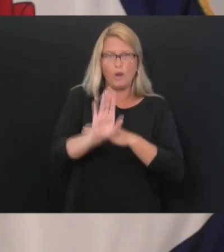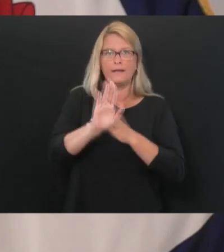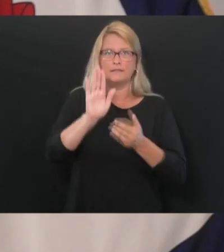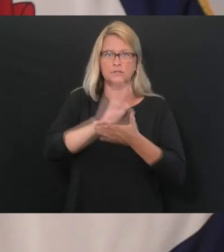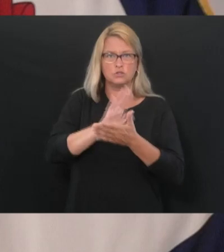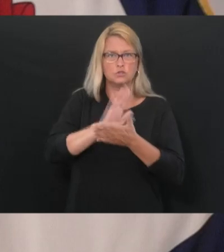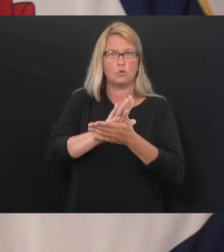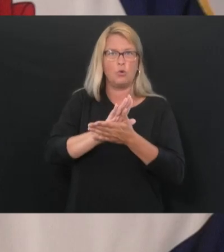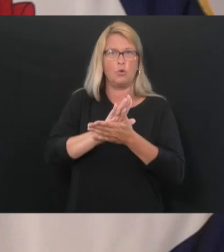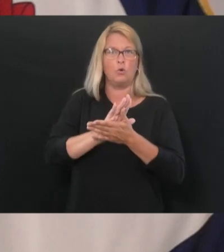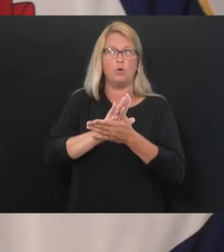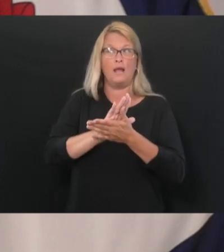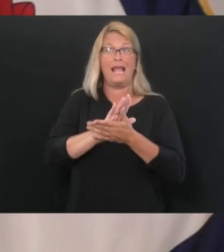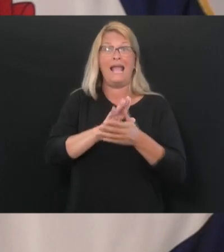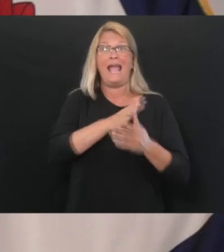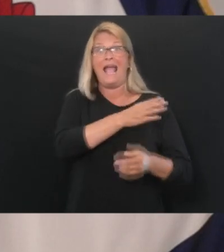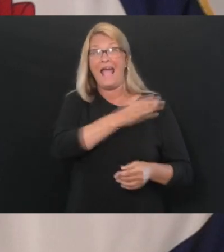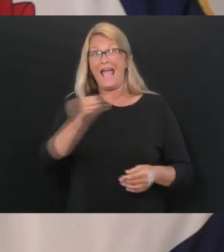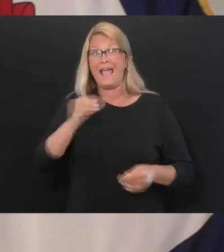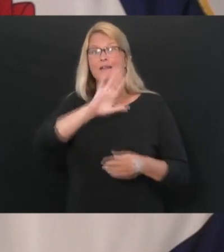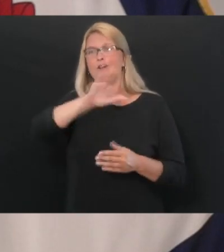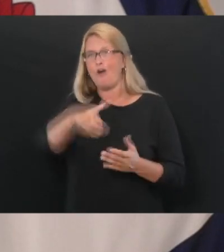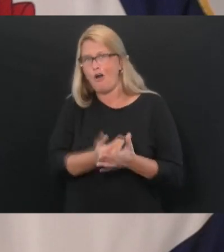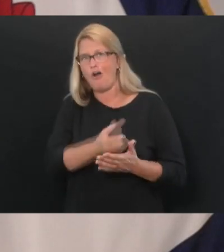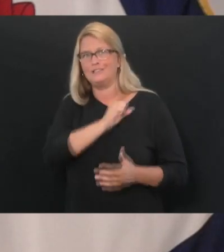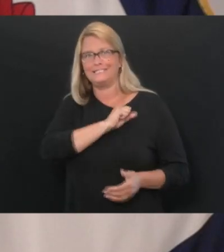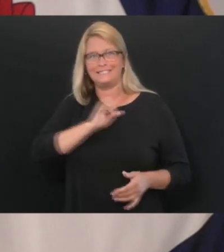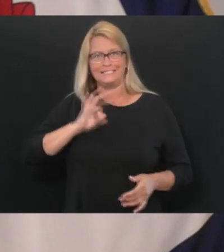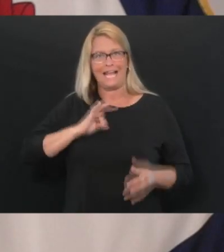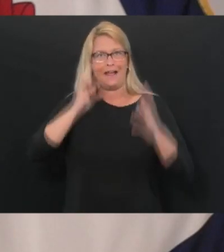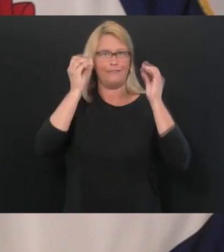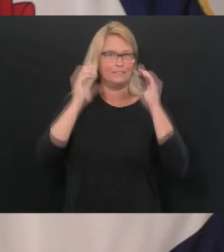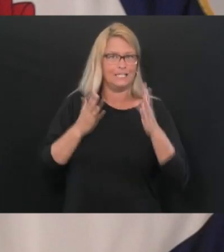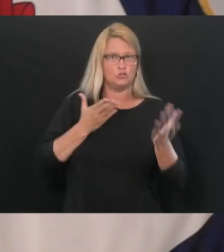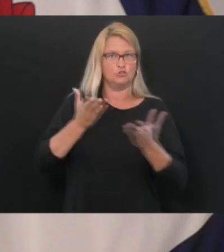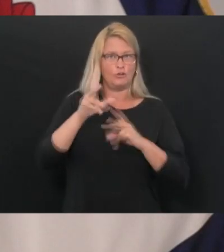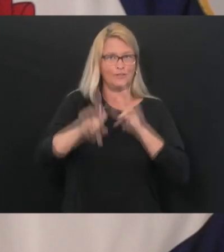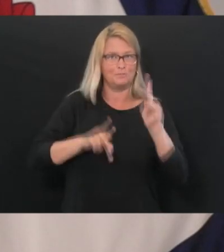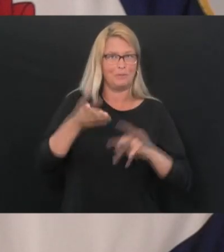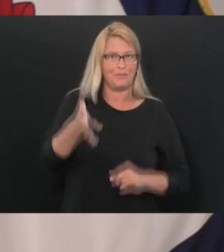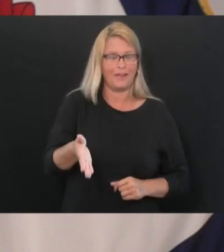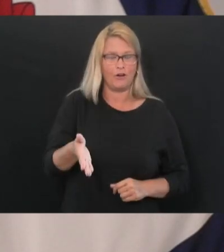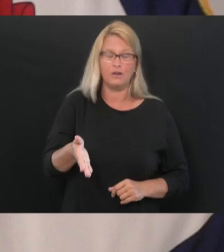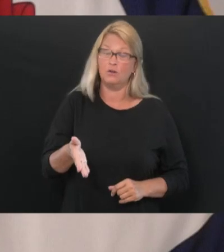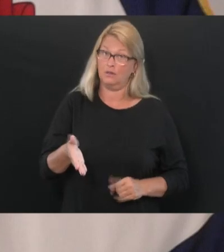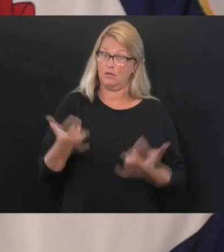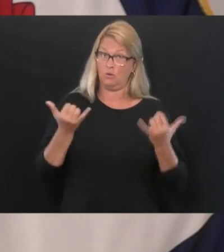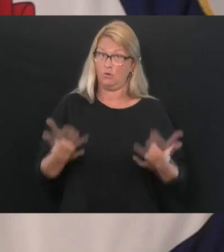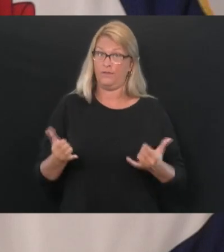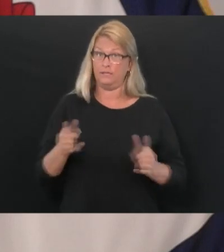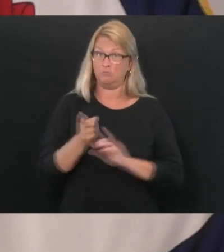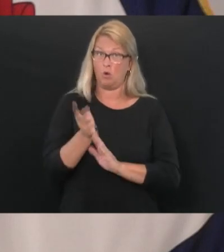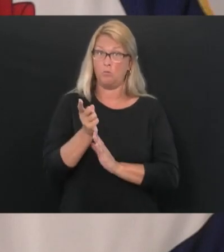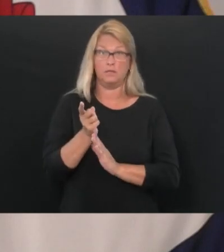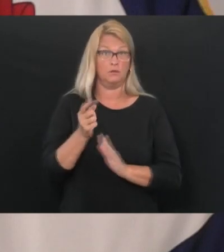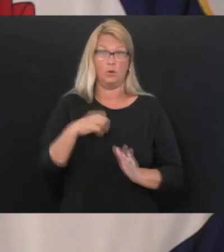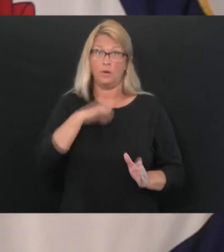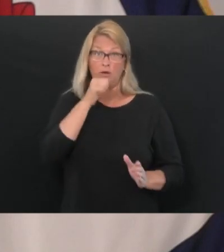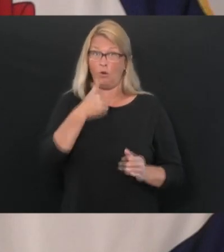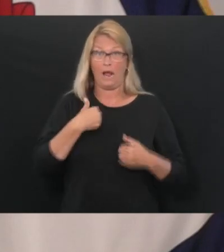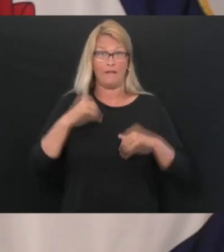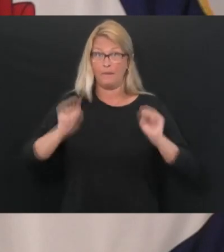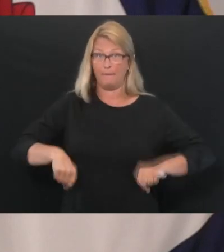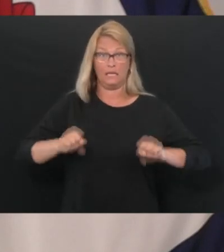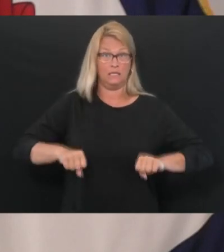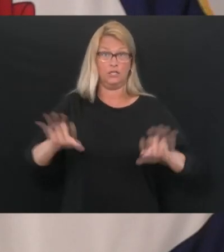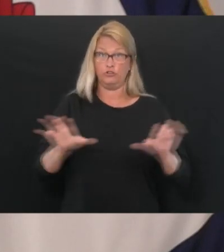as well as all of the staff and everybody that's there. At this moment, West Virginia does not have the